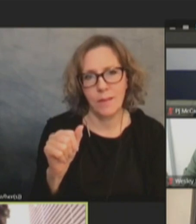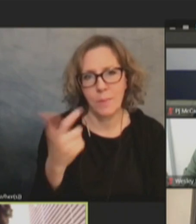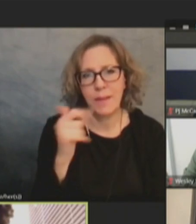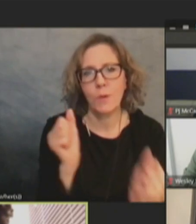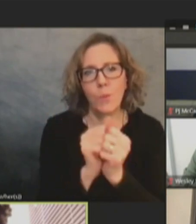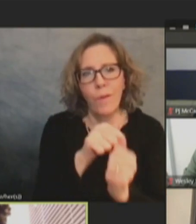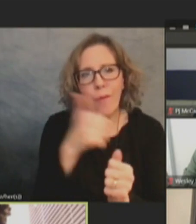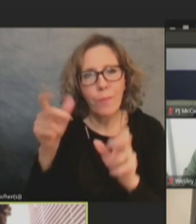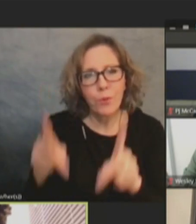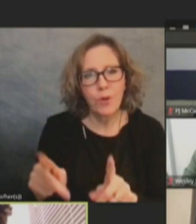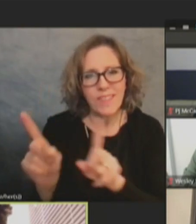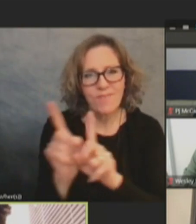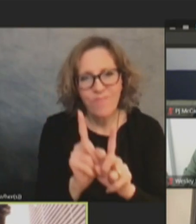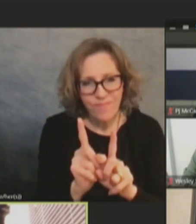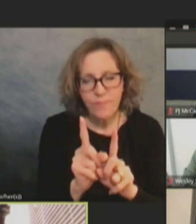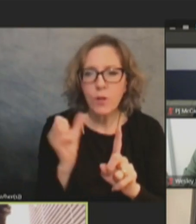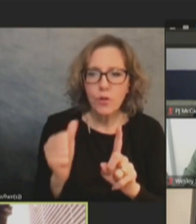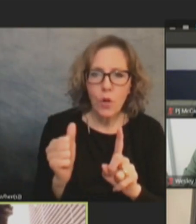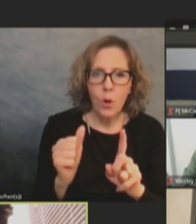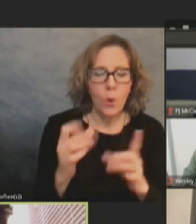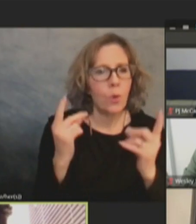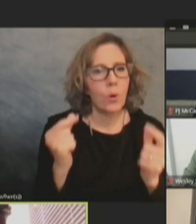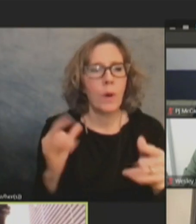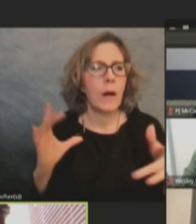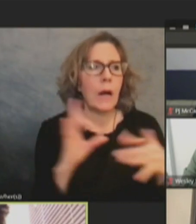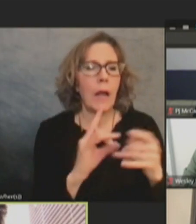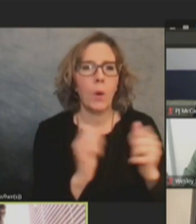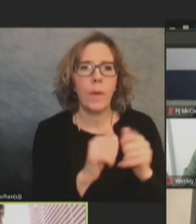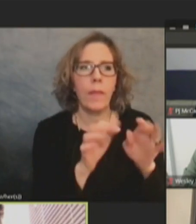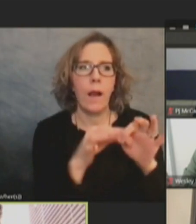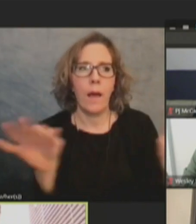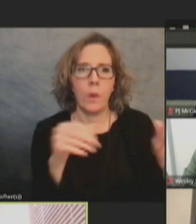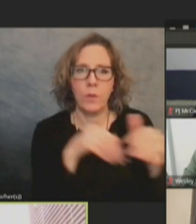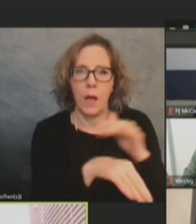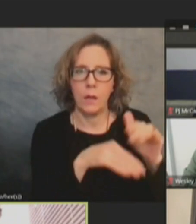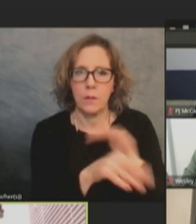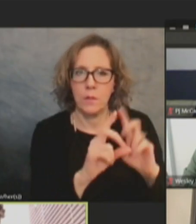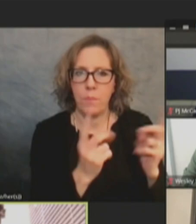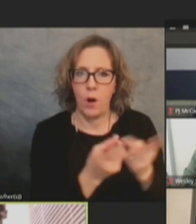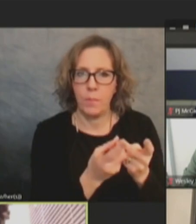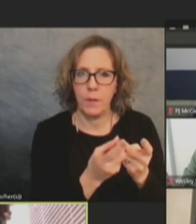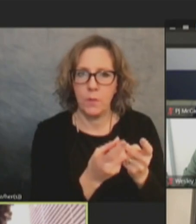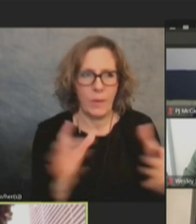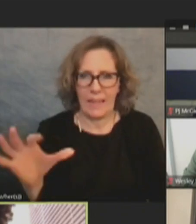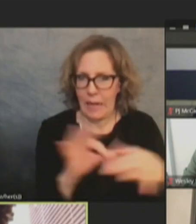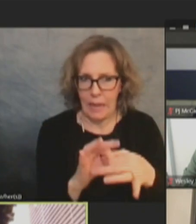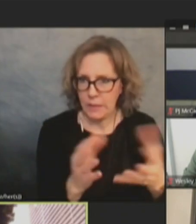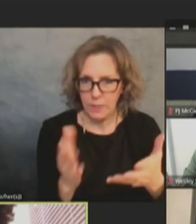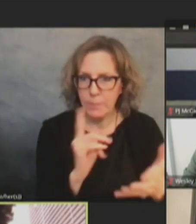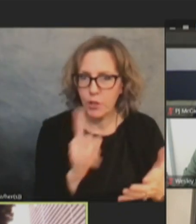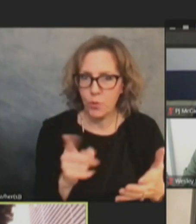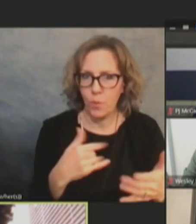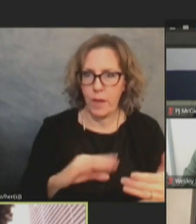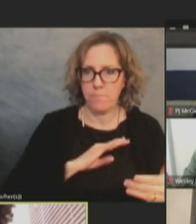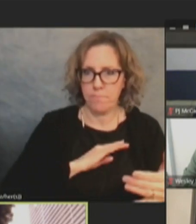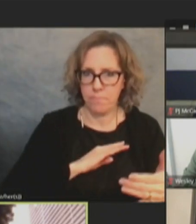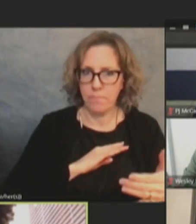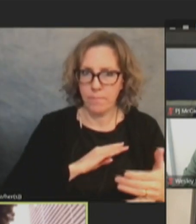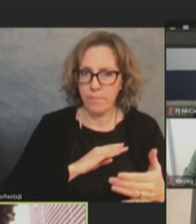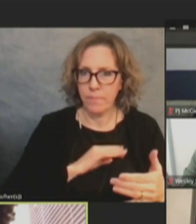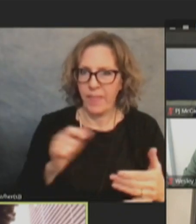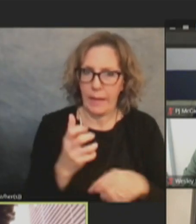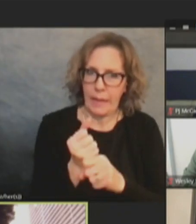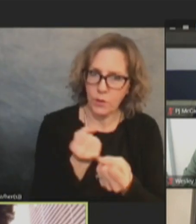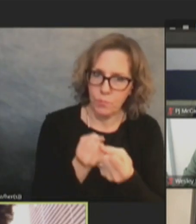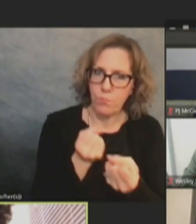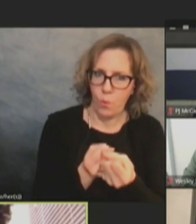quickly connect with the Language and Communications Access Department to make sure that they're being met, right? That they're getting the